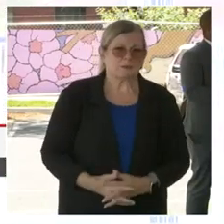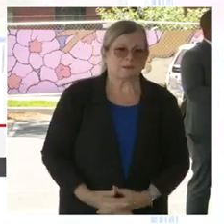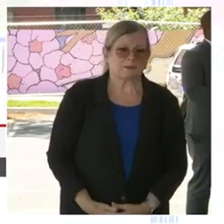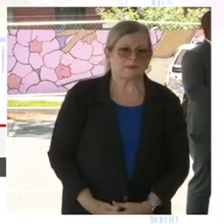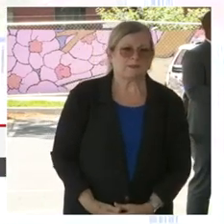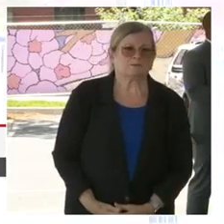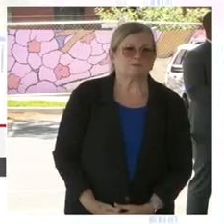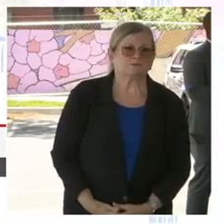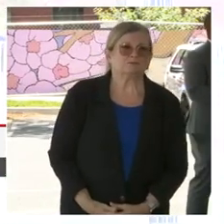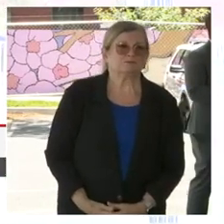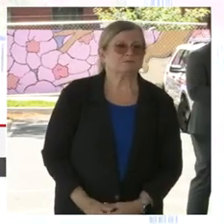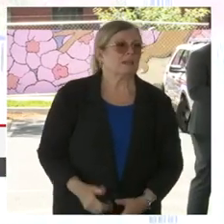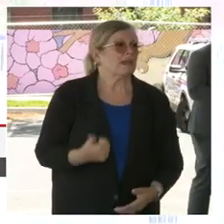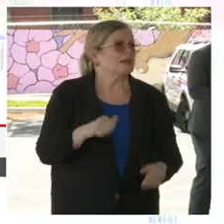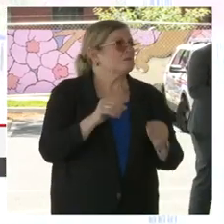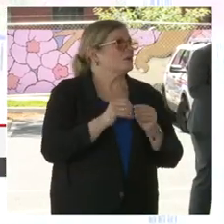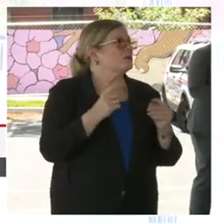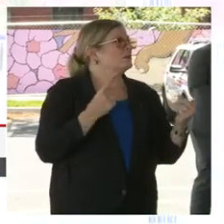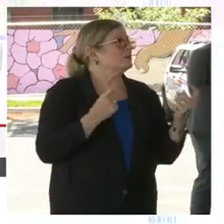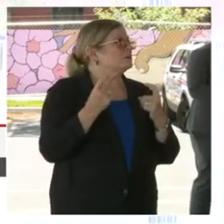Any other press questions?